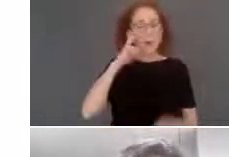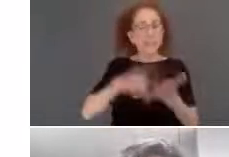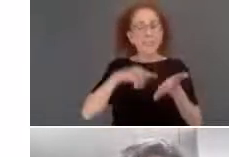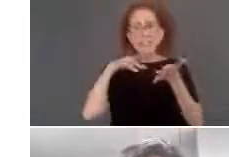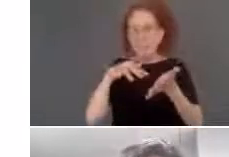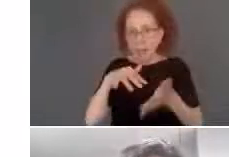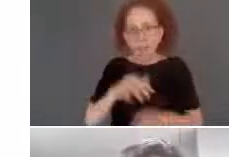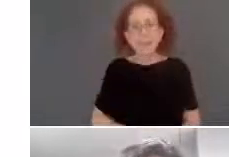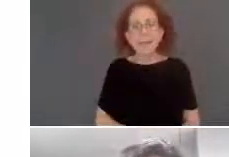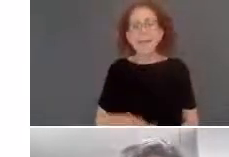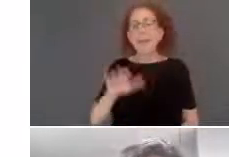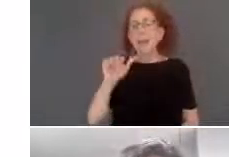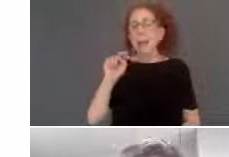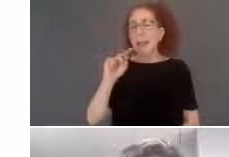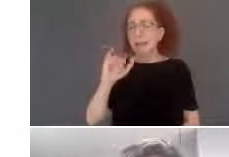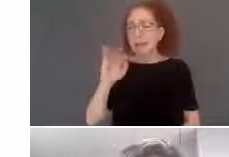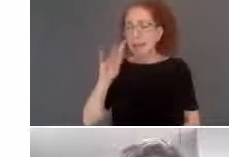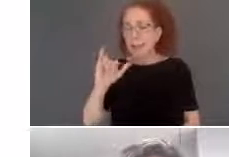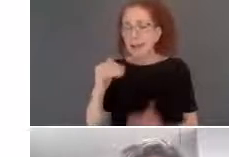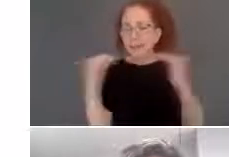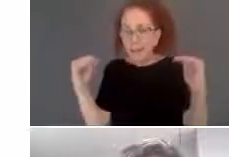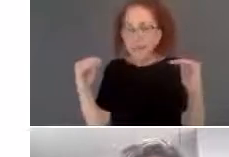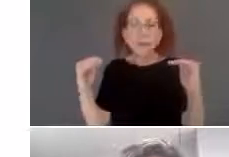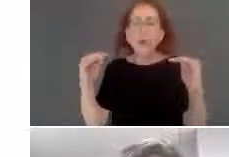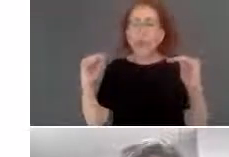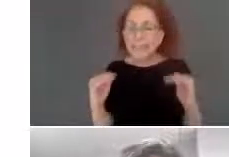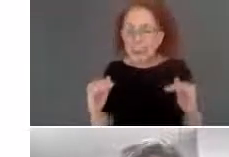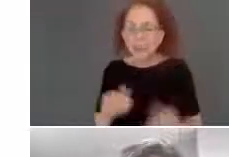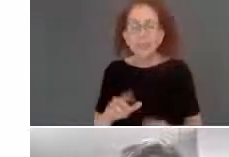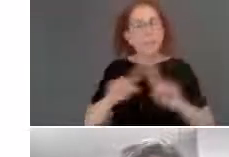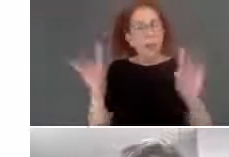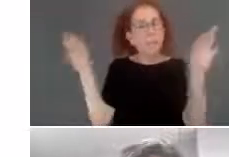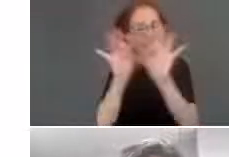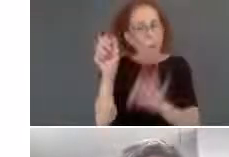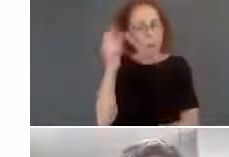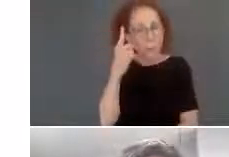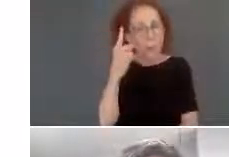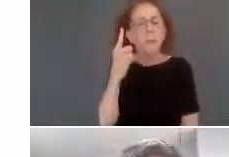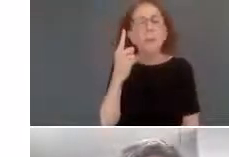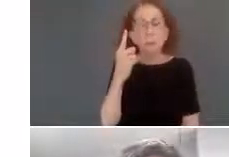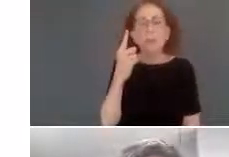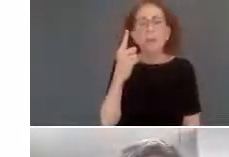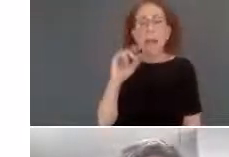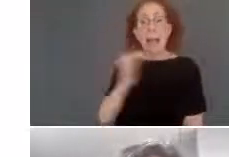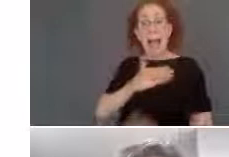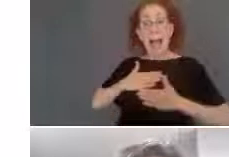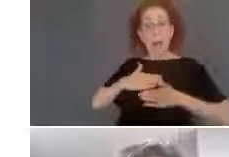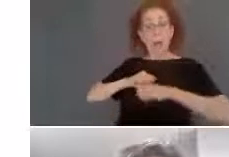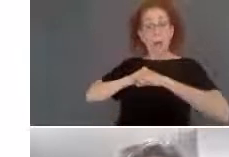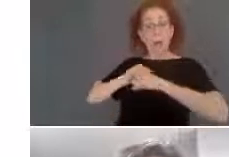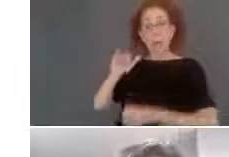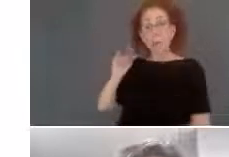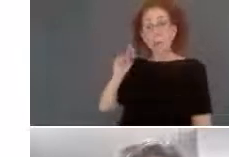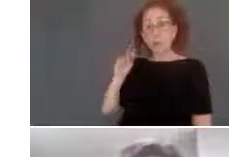about how antibody levels are decreased, but it's important to remember that our immune responses are